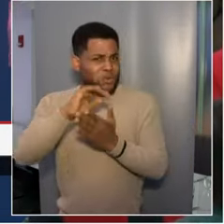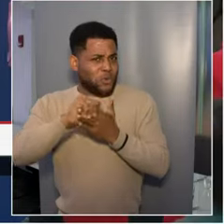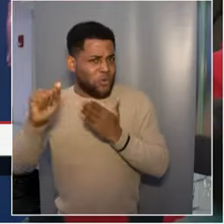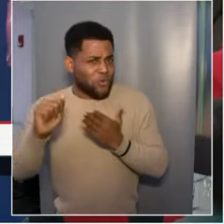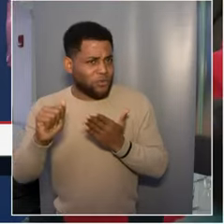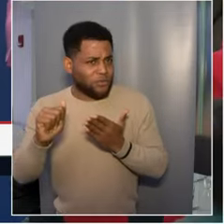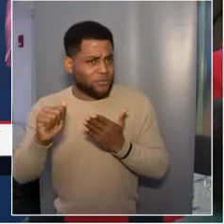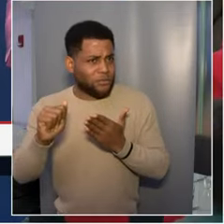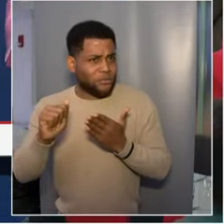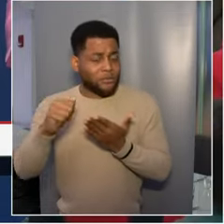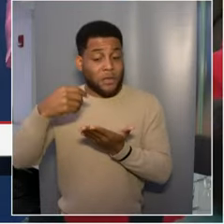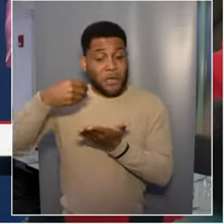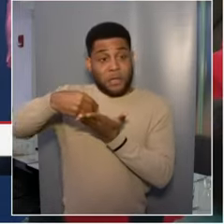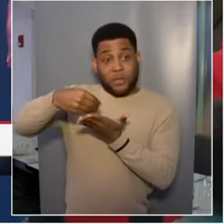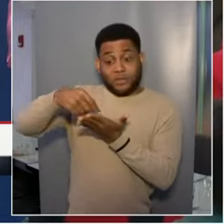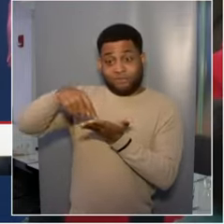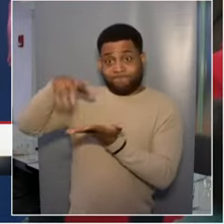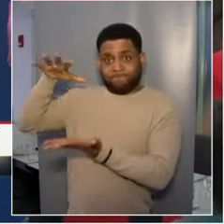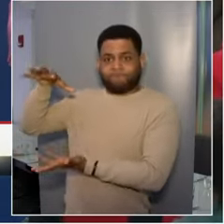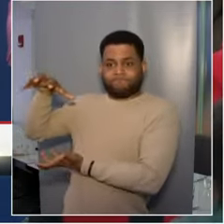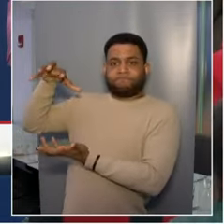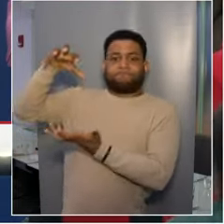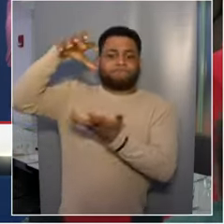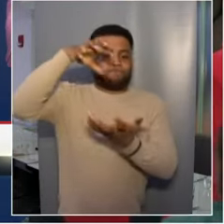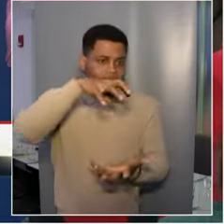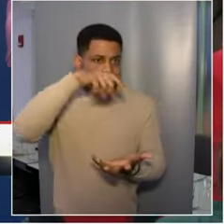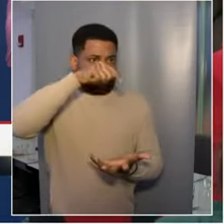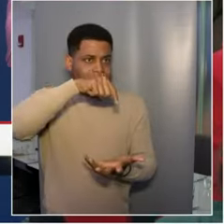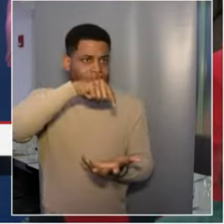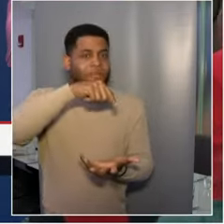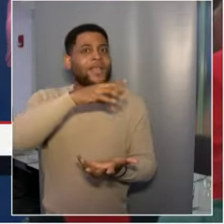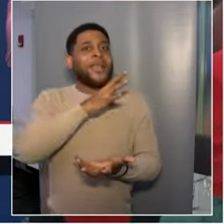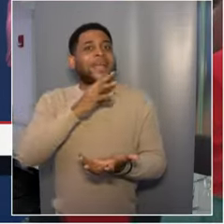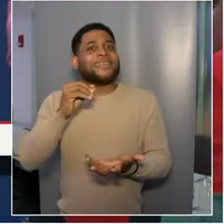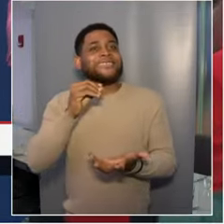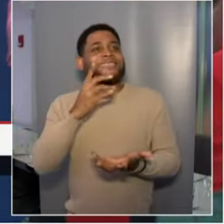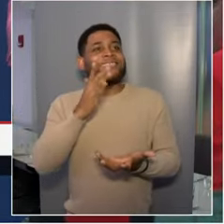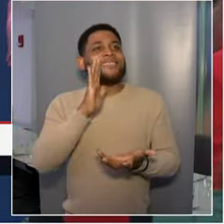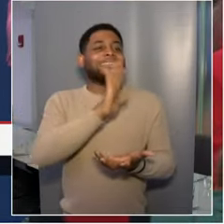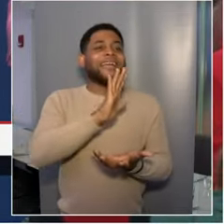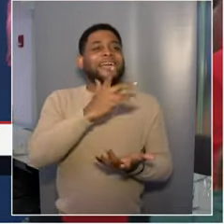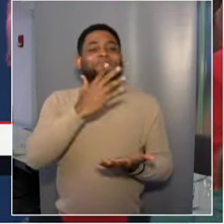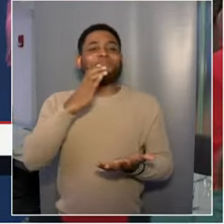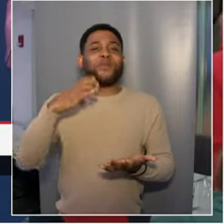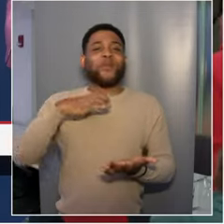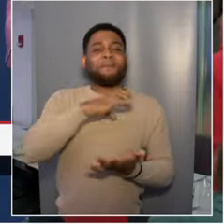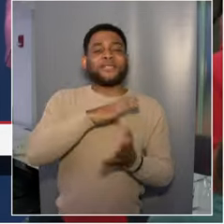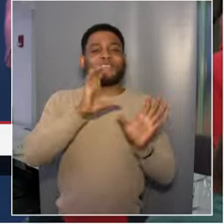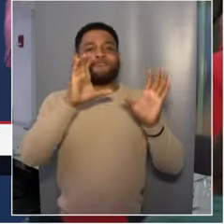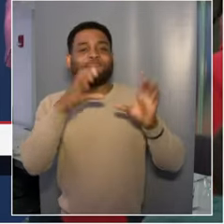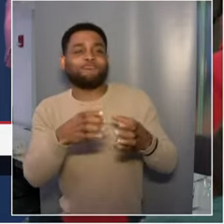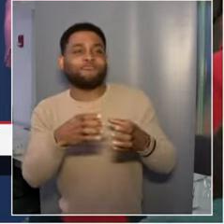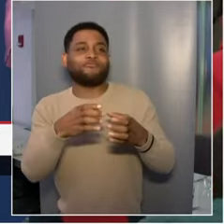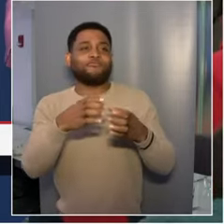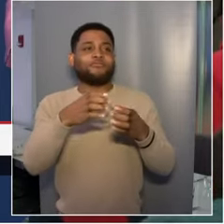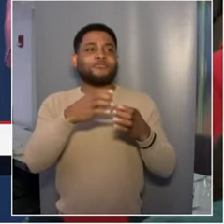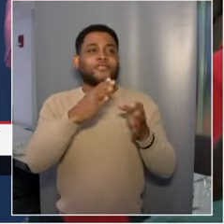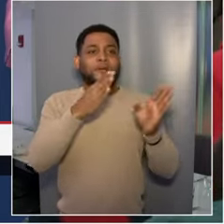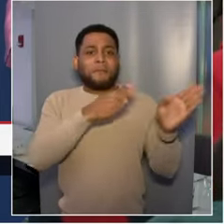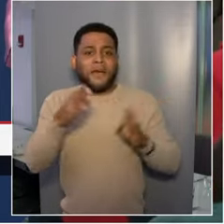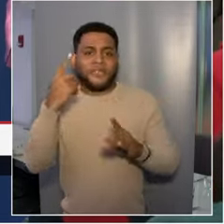block of monies, and the committee that was created. And I read every word of that. And I clicked